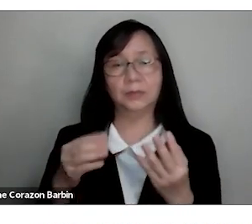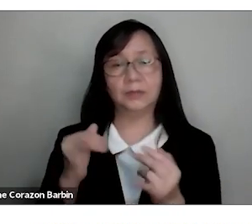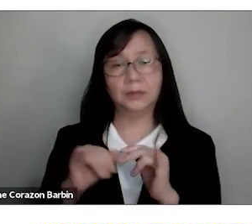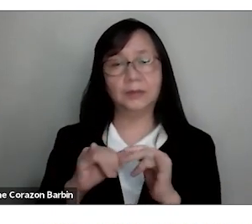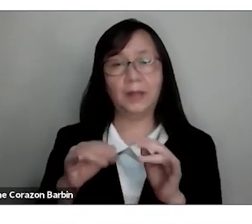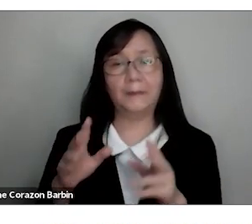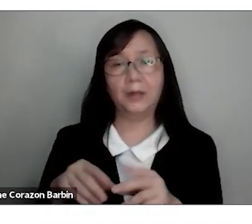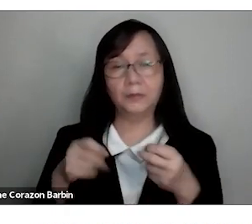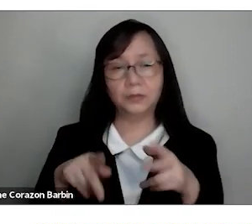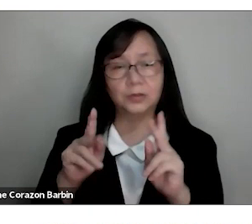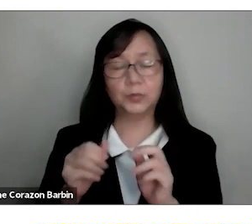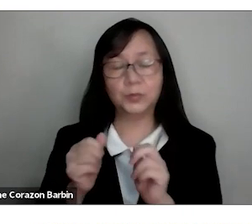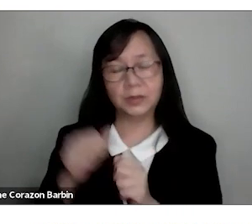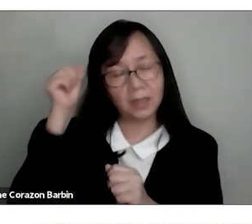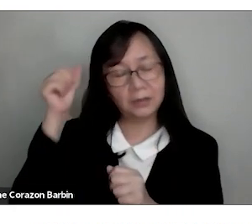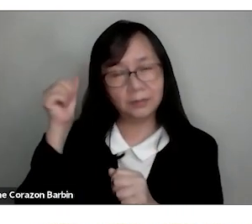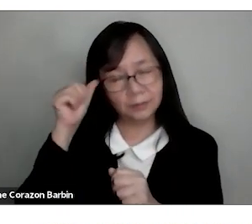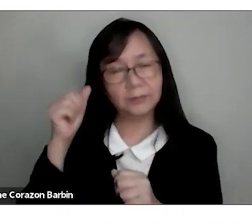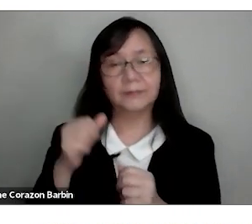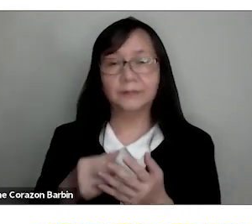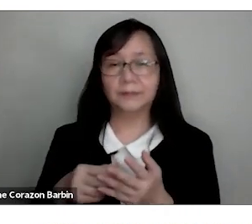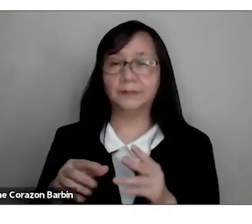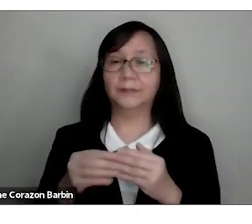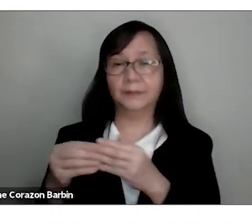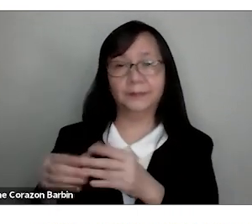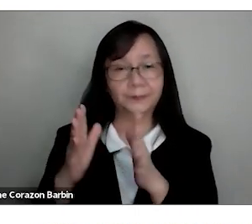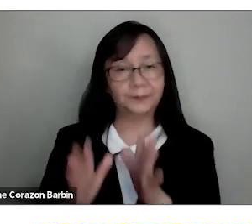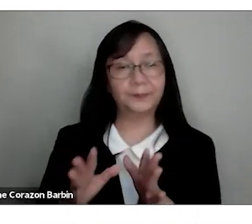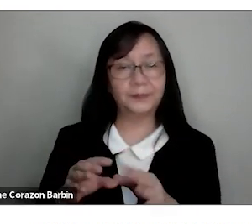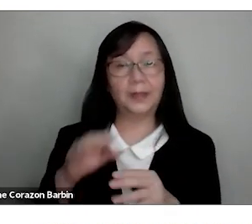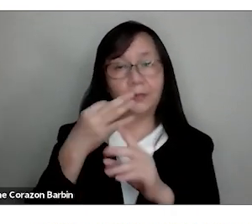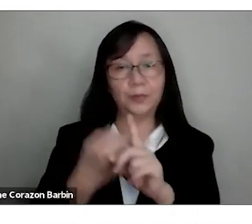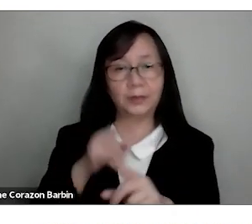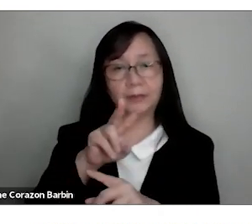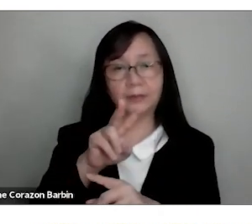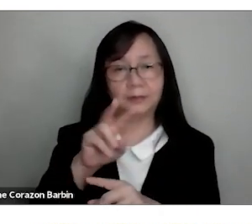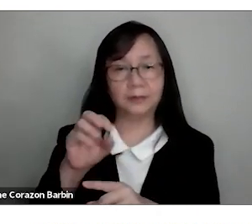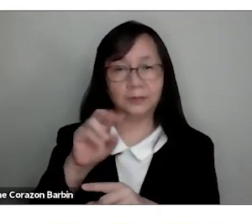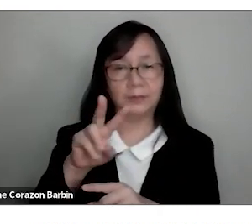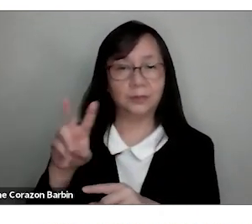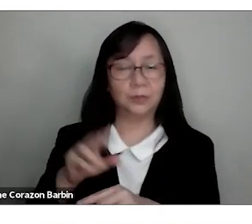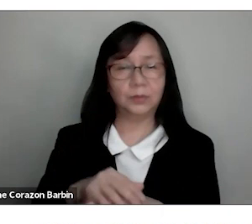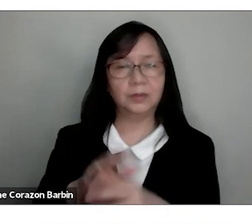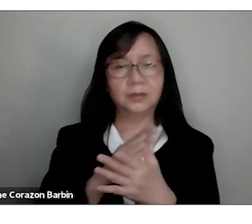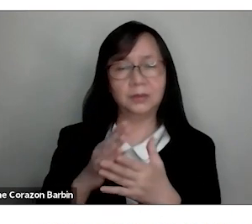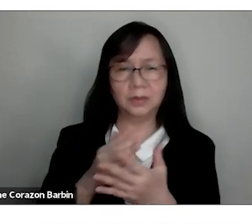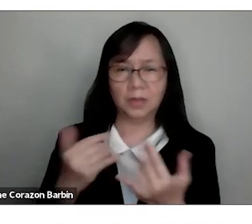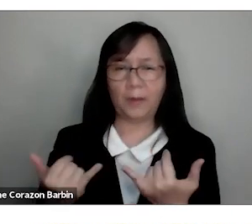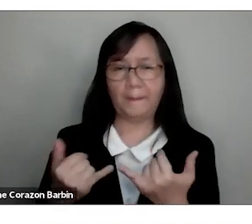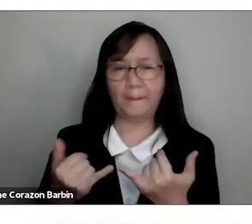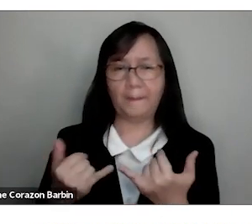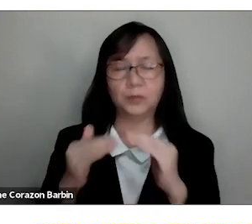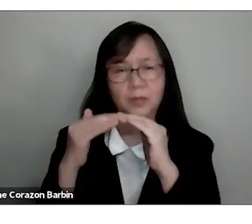opportunity with adult mentors. And in February 2022, CRC shared the invitation to the virtual launch